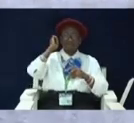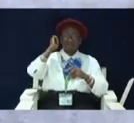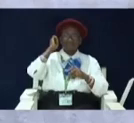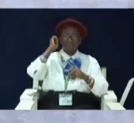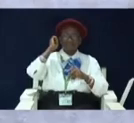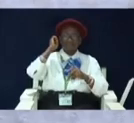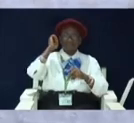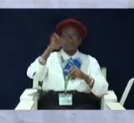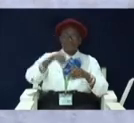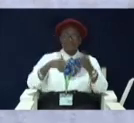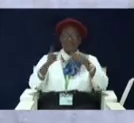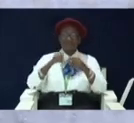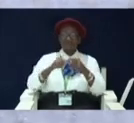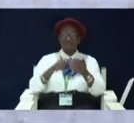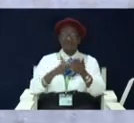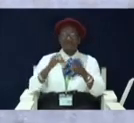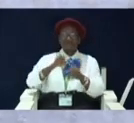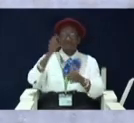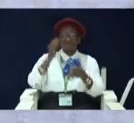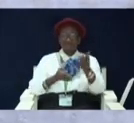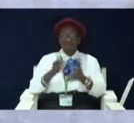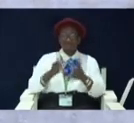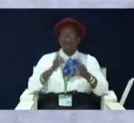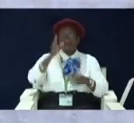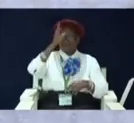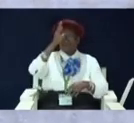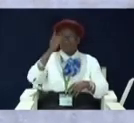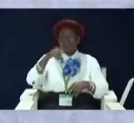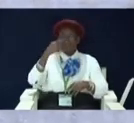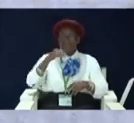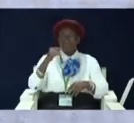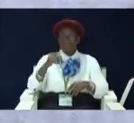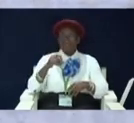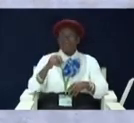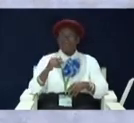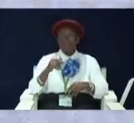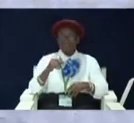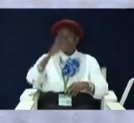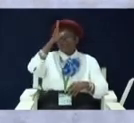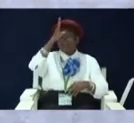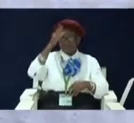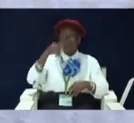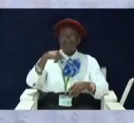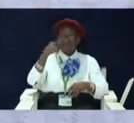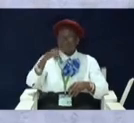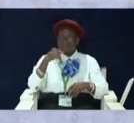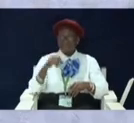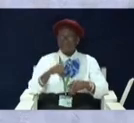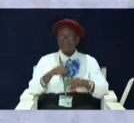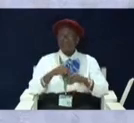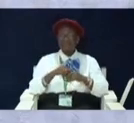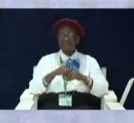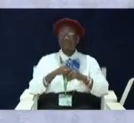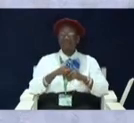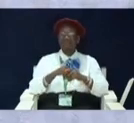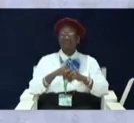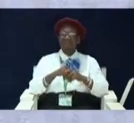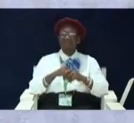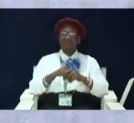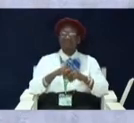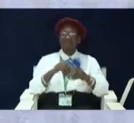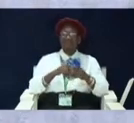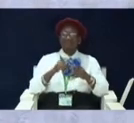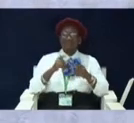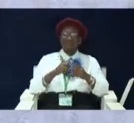this, Daddy said. Daddy we pay. That is, Daddy said. We baba rest or we pay. And then we see